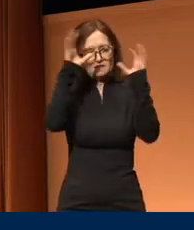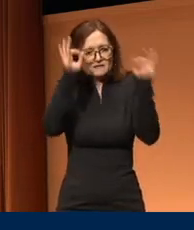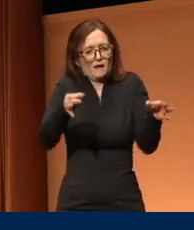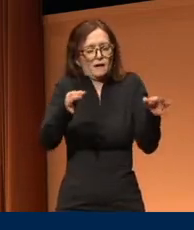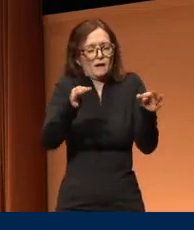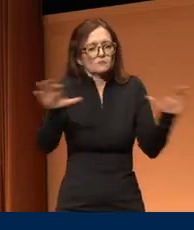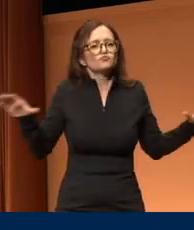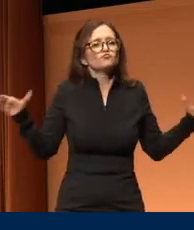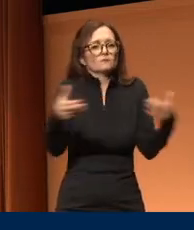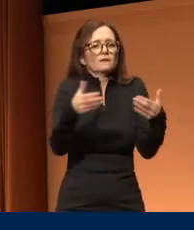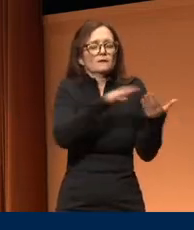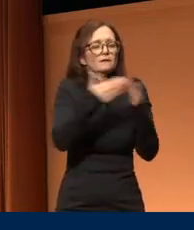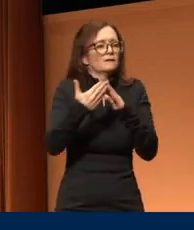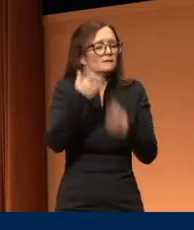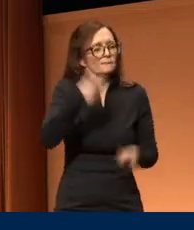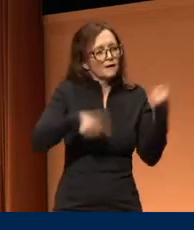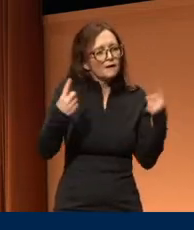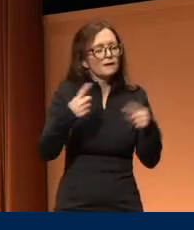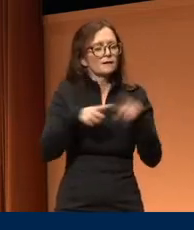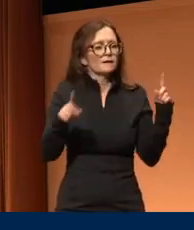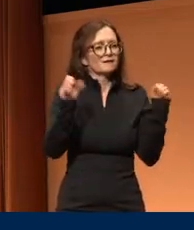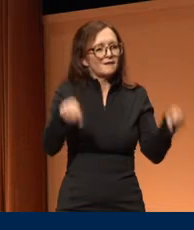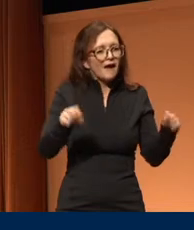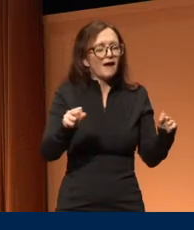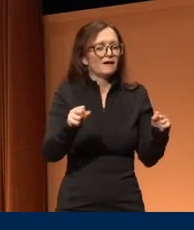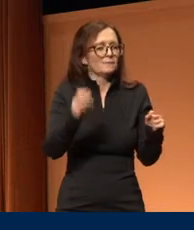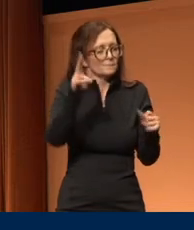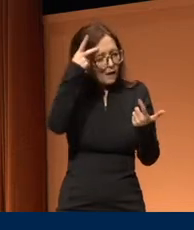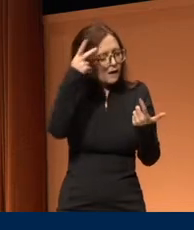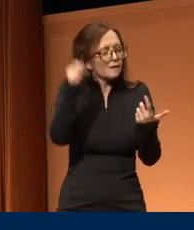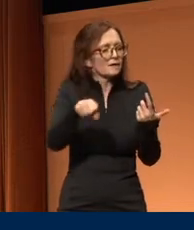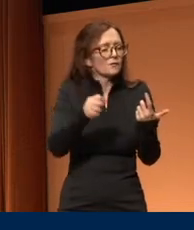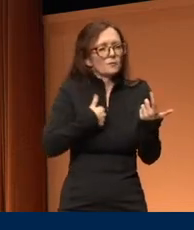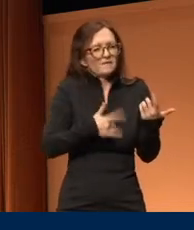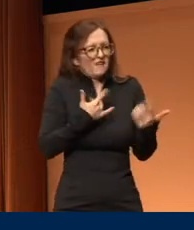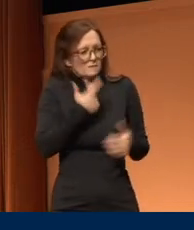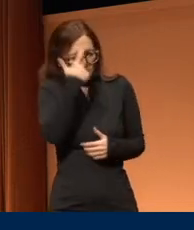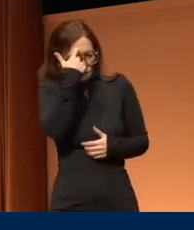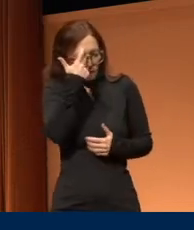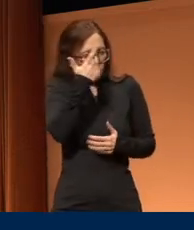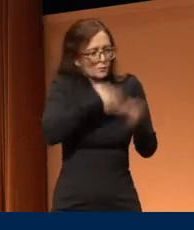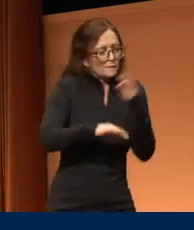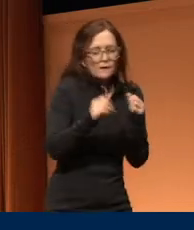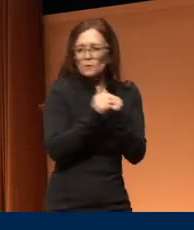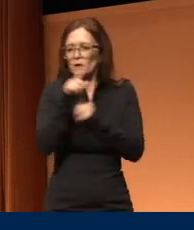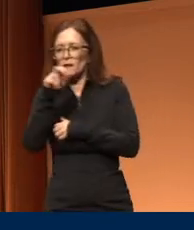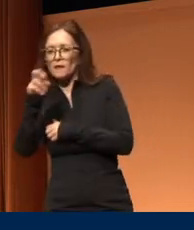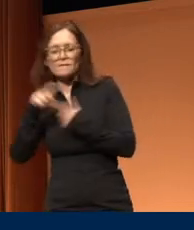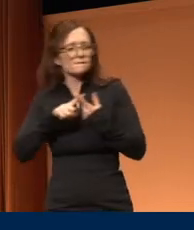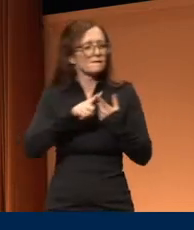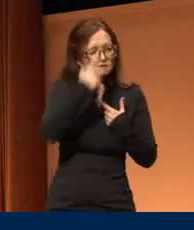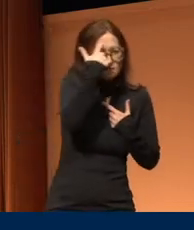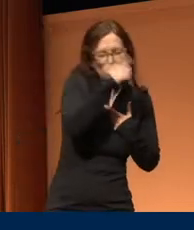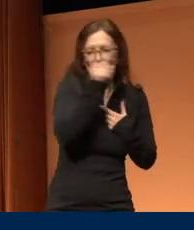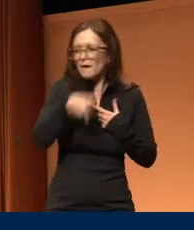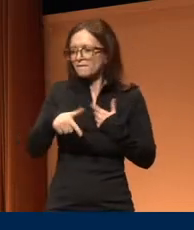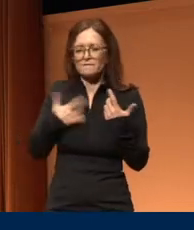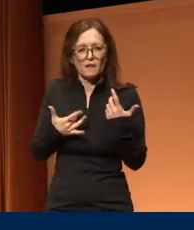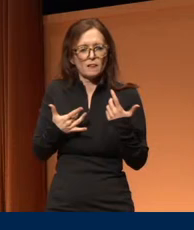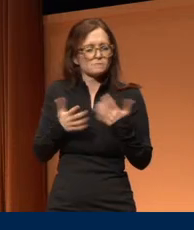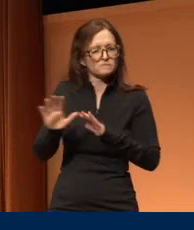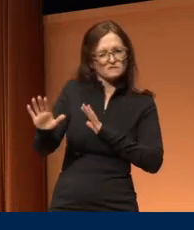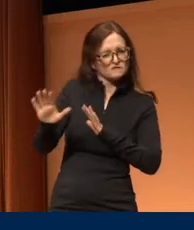thought disagreement and partisan camps will emerge and resentment and suspicion will come to replace love and solidarity, as they always do, don't